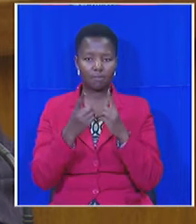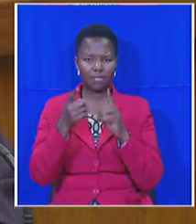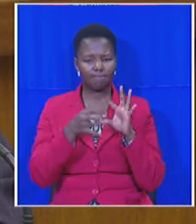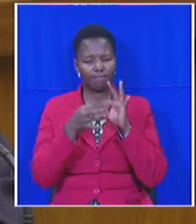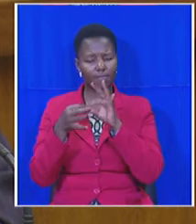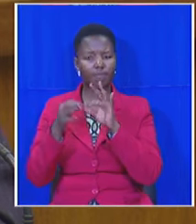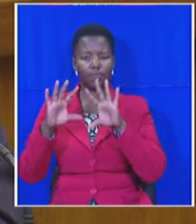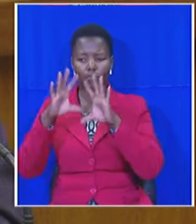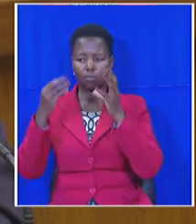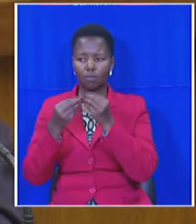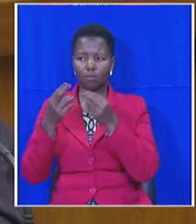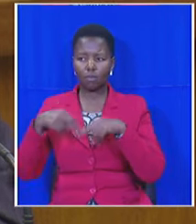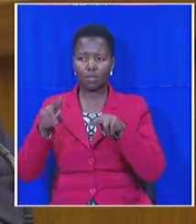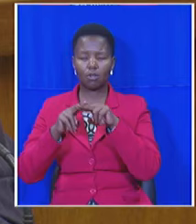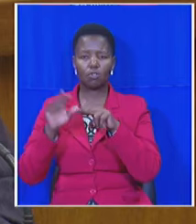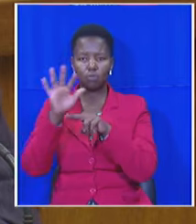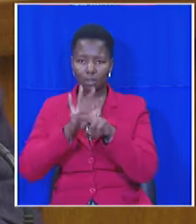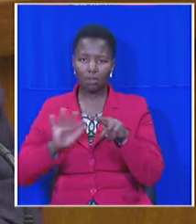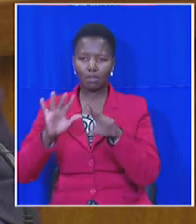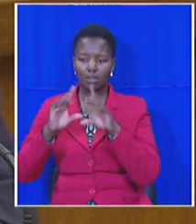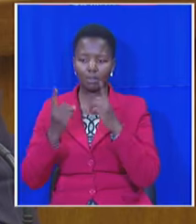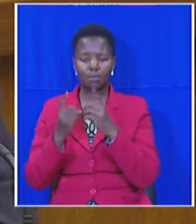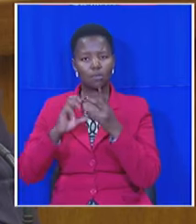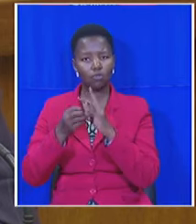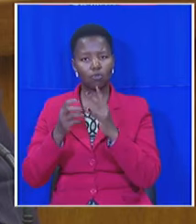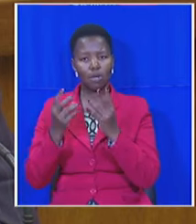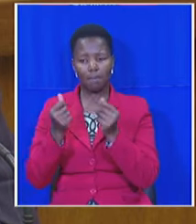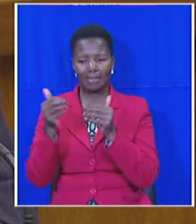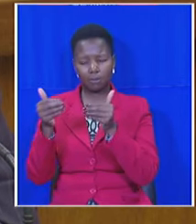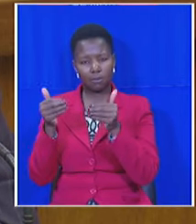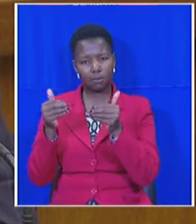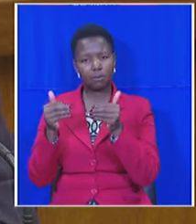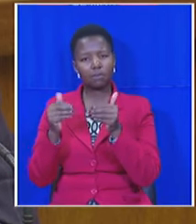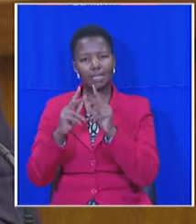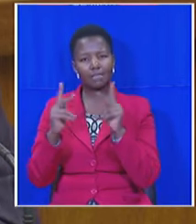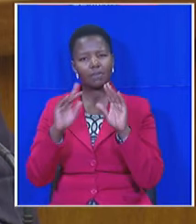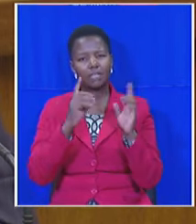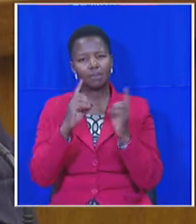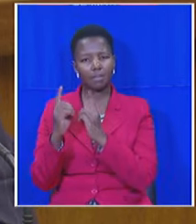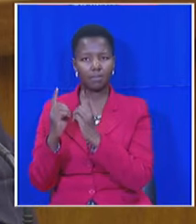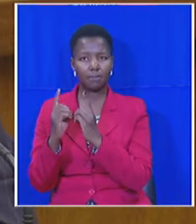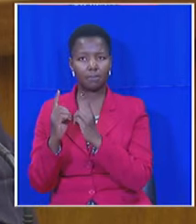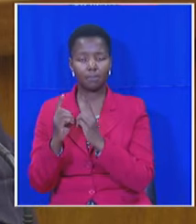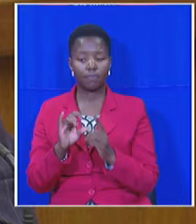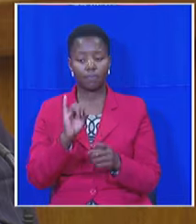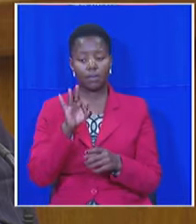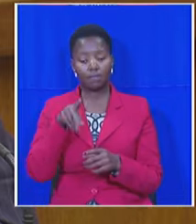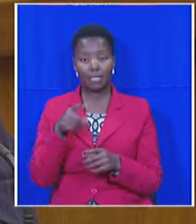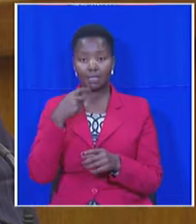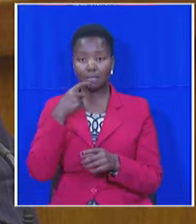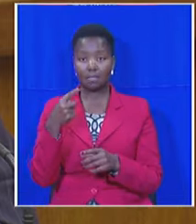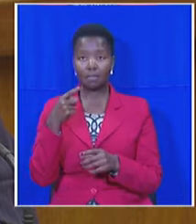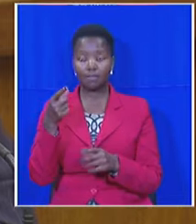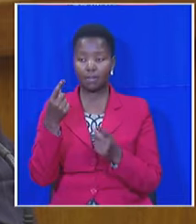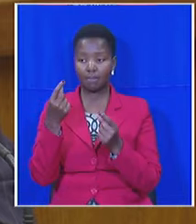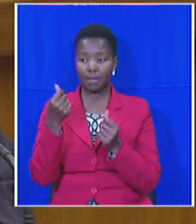overall fiscal belt-tightening that is taking place across all other departments. IFP believes that a reduction in